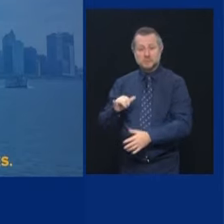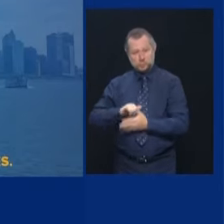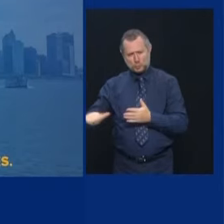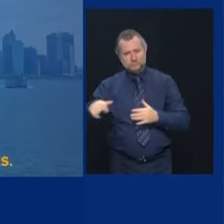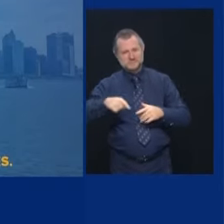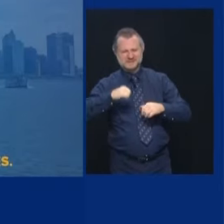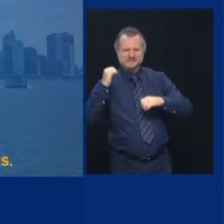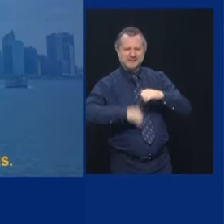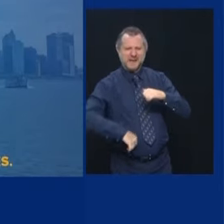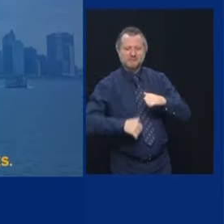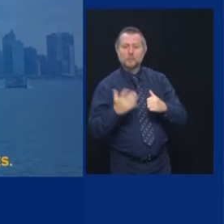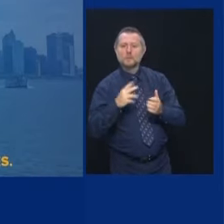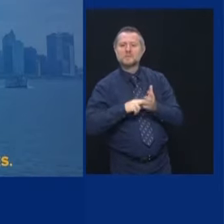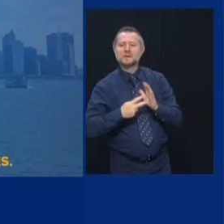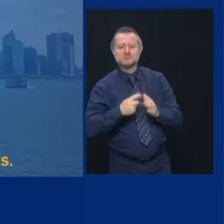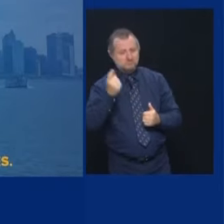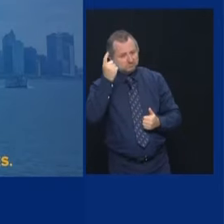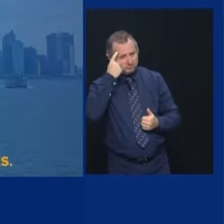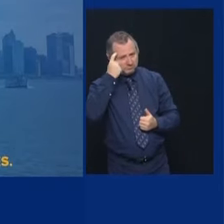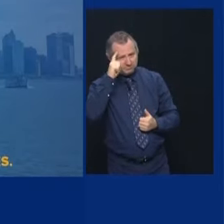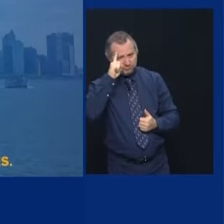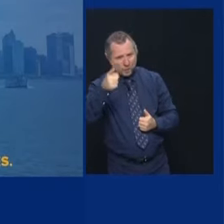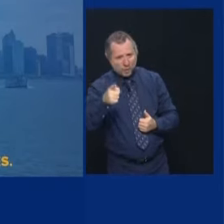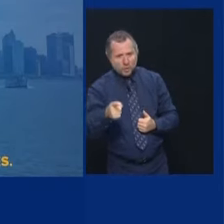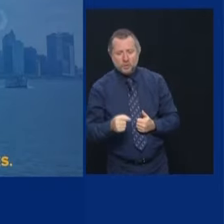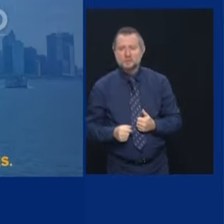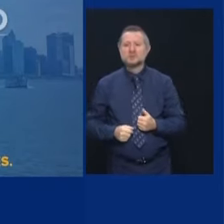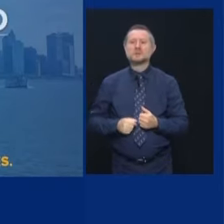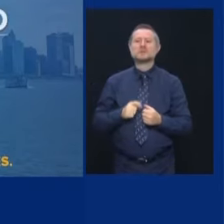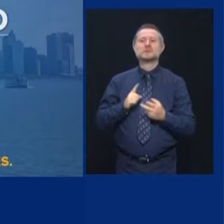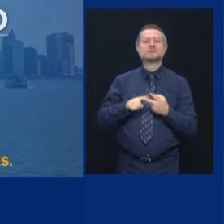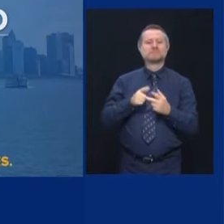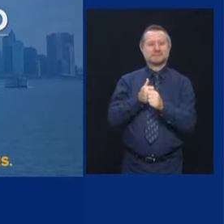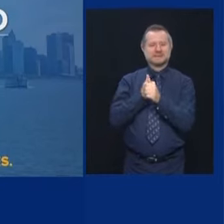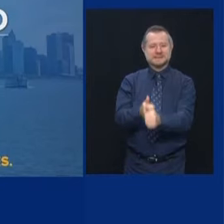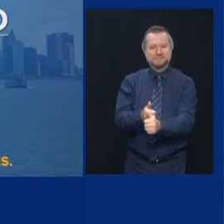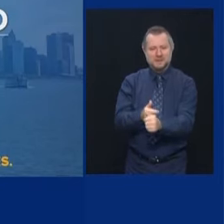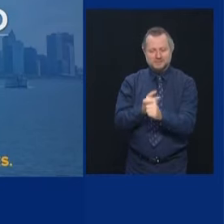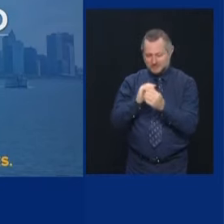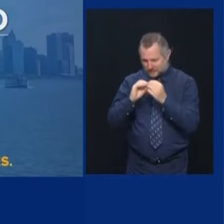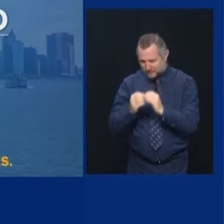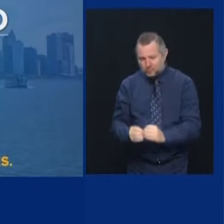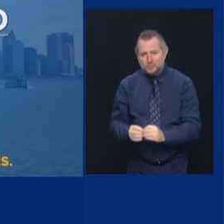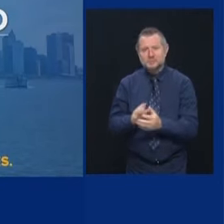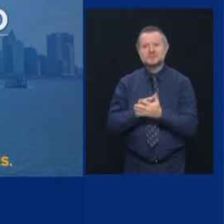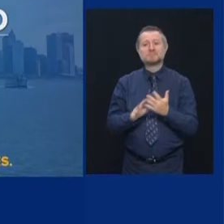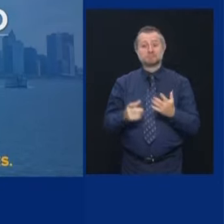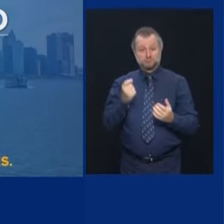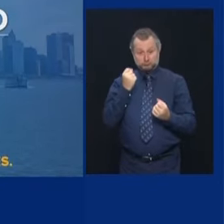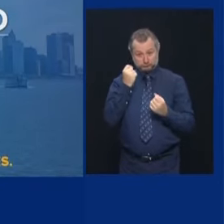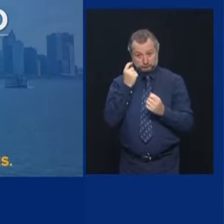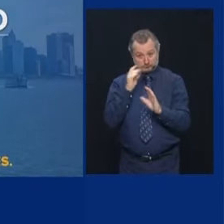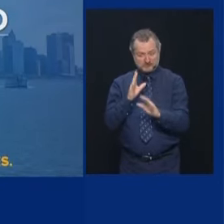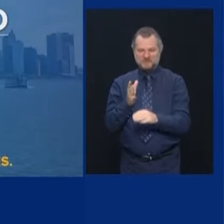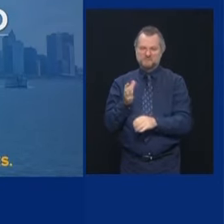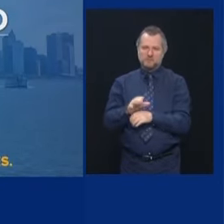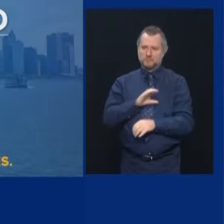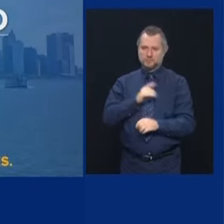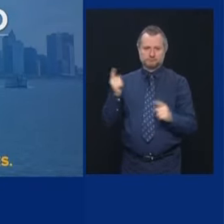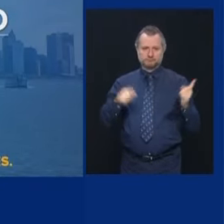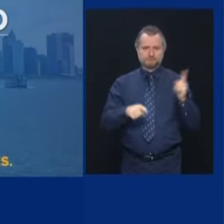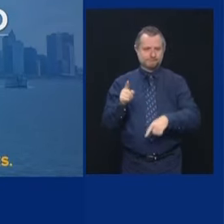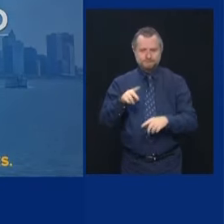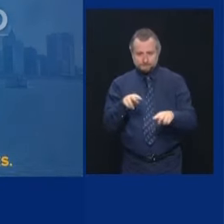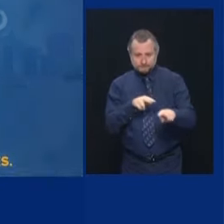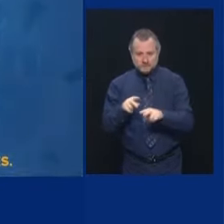Smart. Follow the data, follow the analytics, disciplined. Do the enforcement. Stick to the